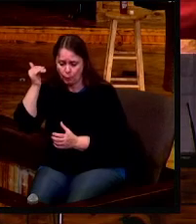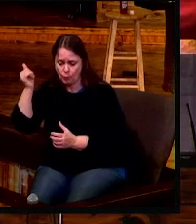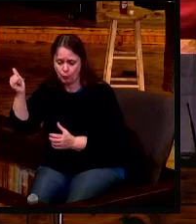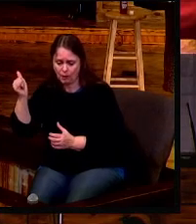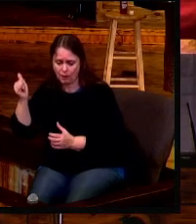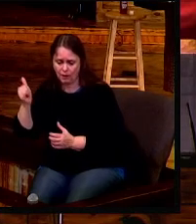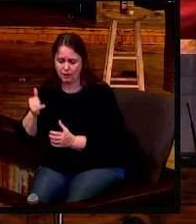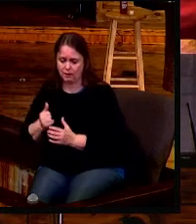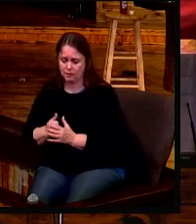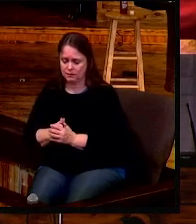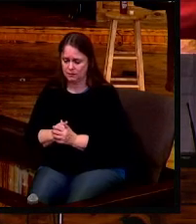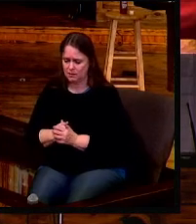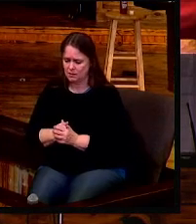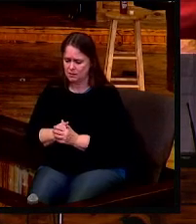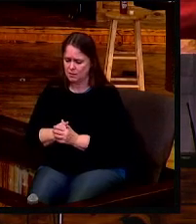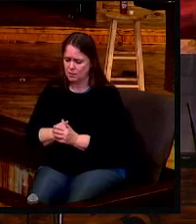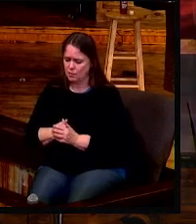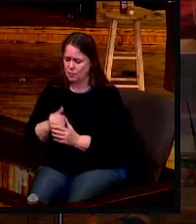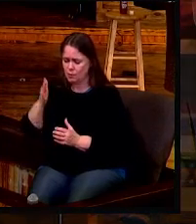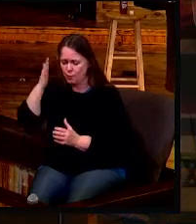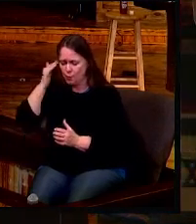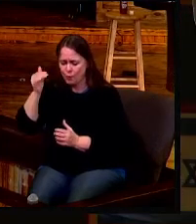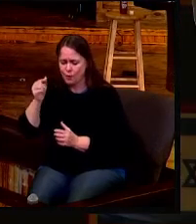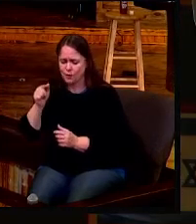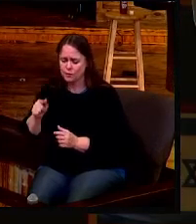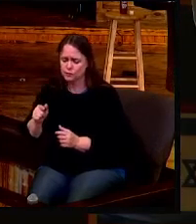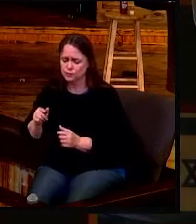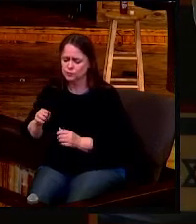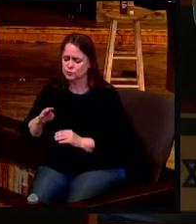You're not being like Christ at this moment and